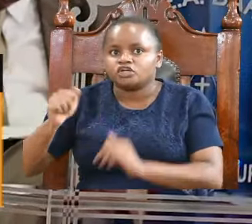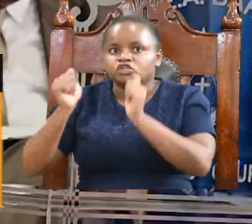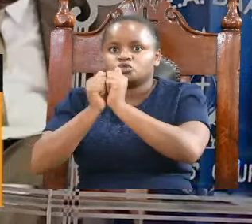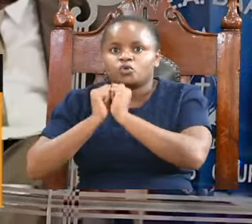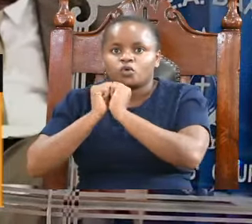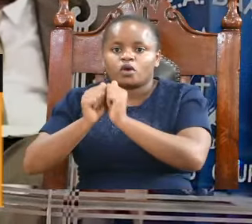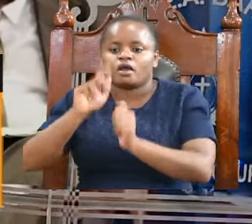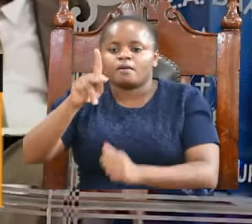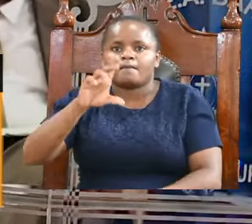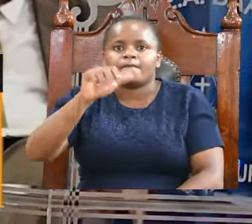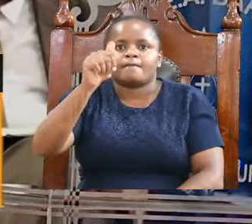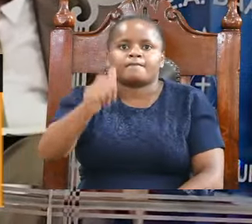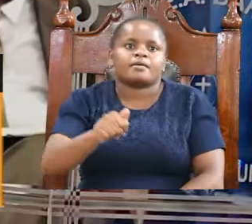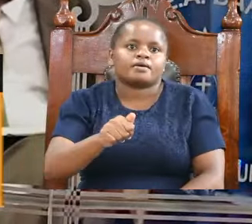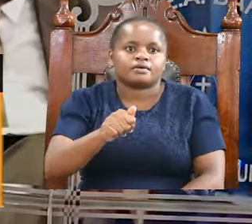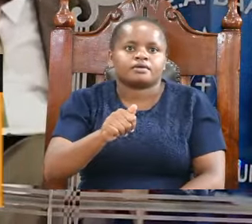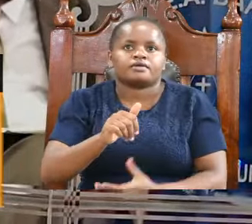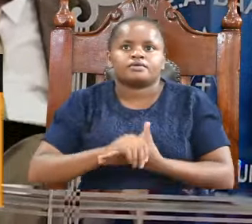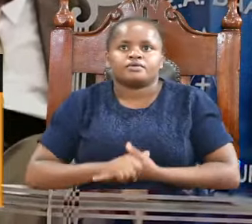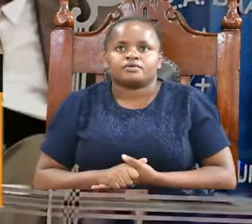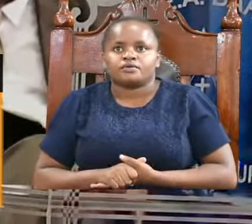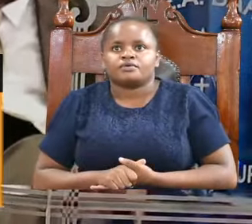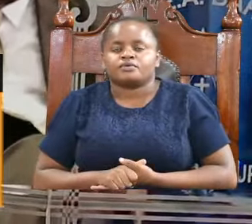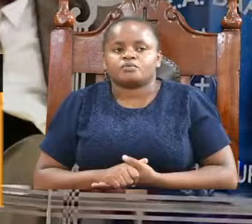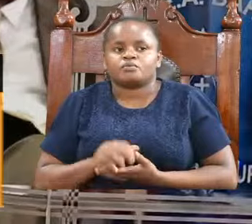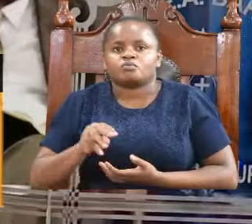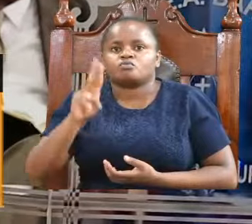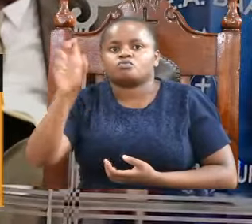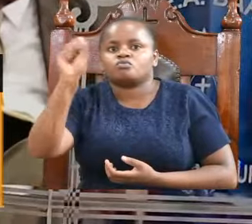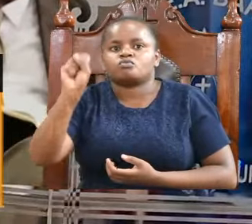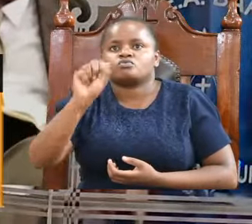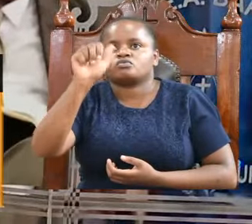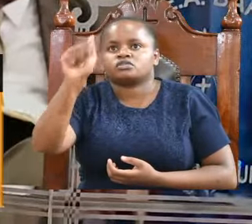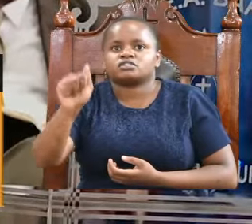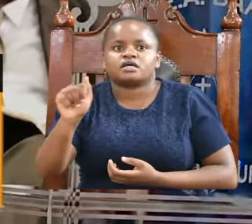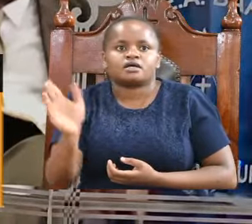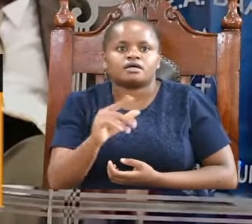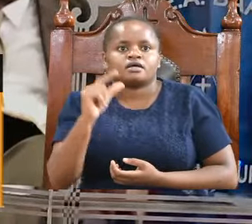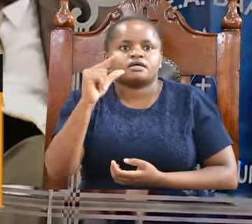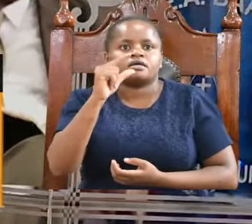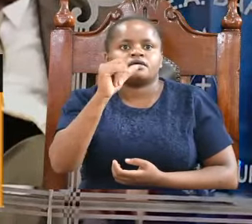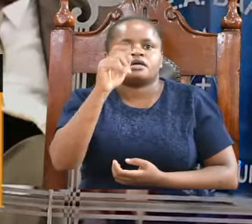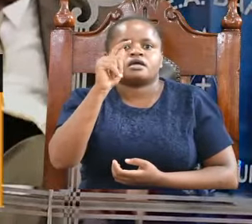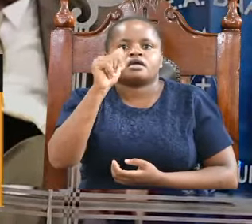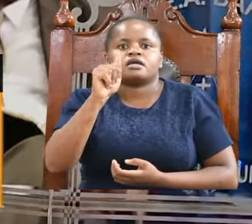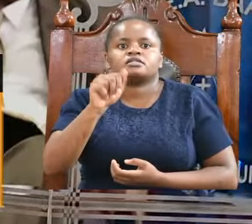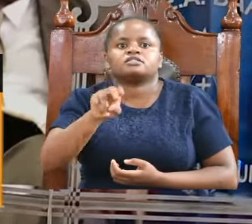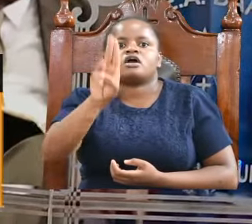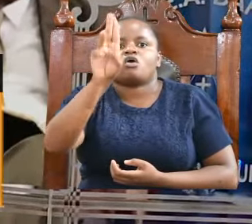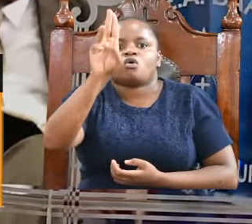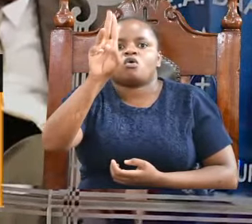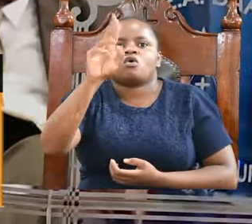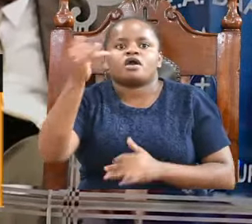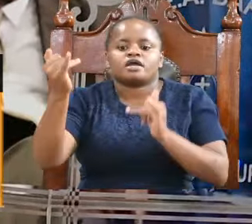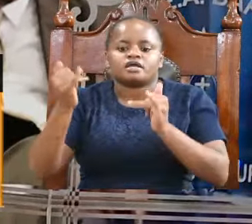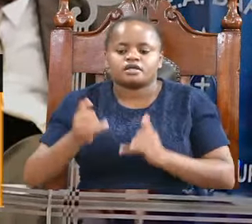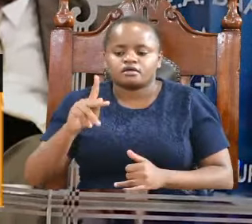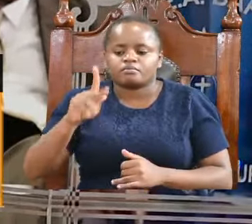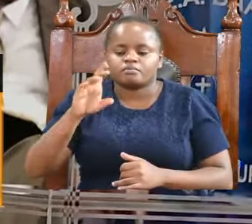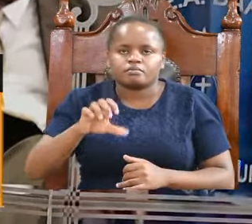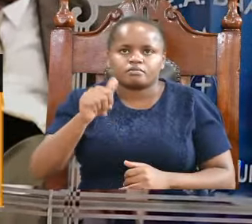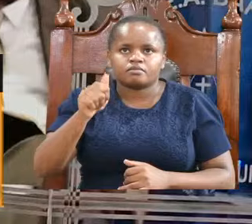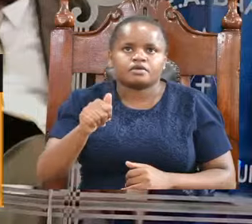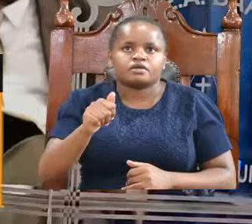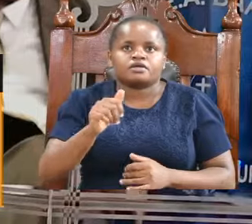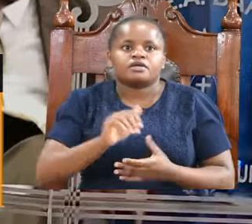with PCA Musagetao Parish, cordially invites PCA Bahati Matayas Parish to the induction